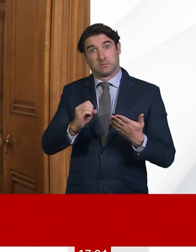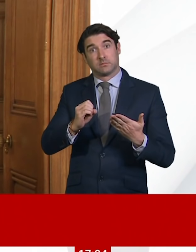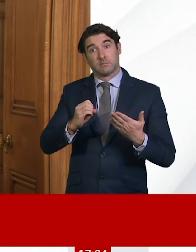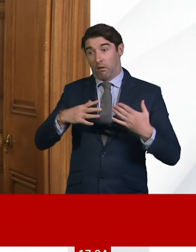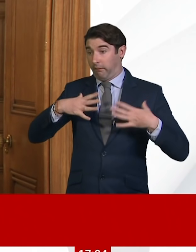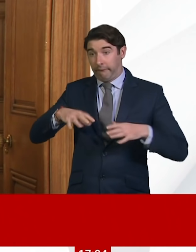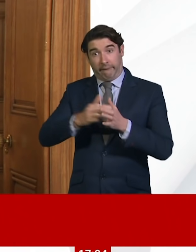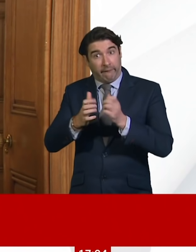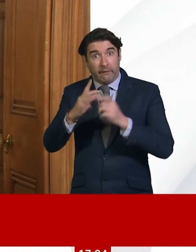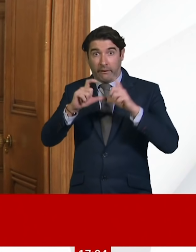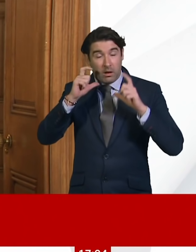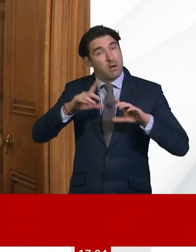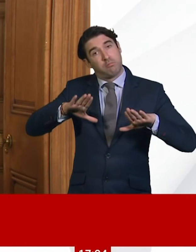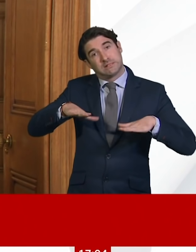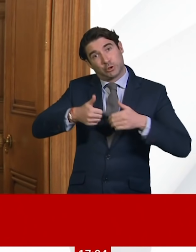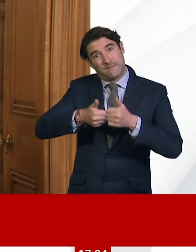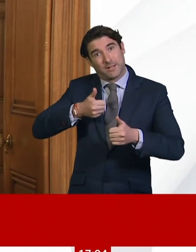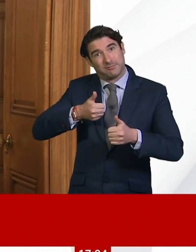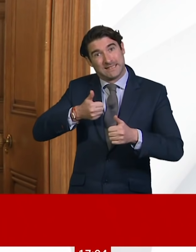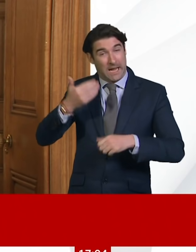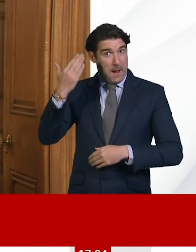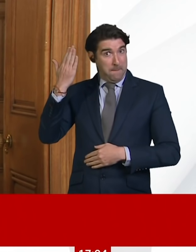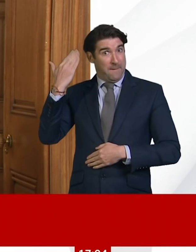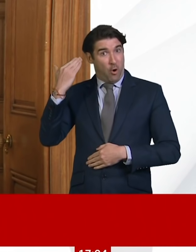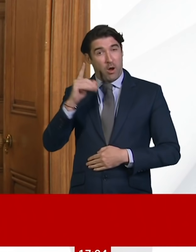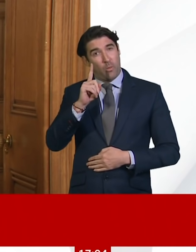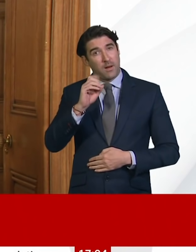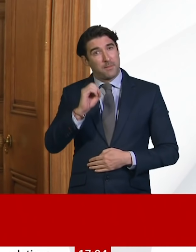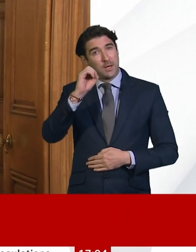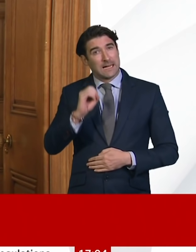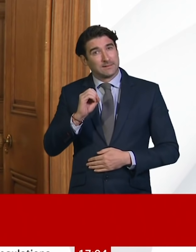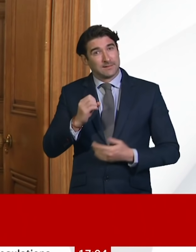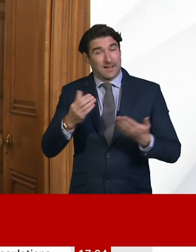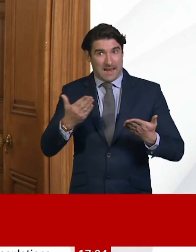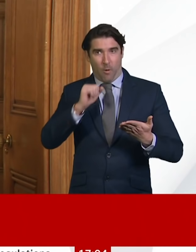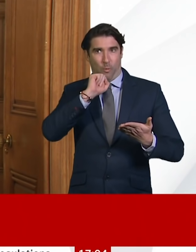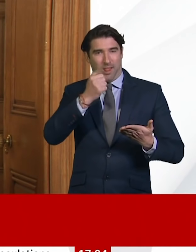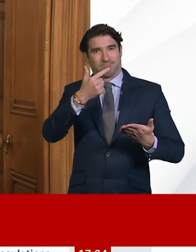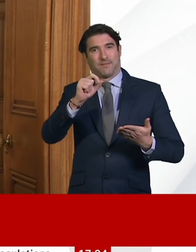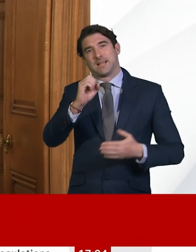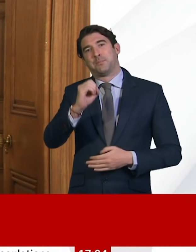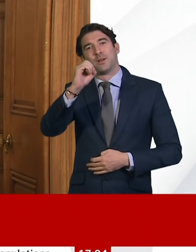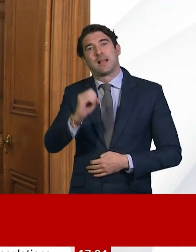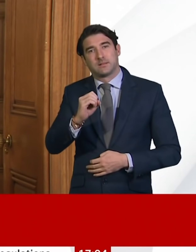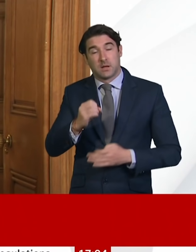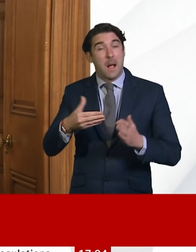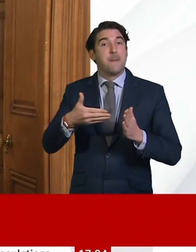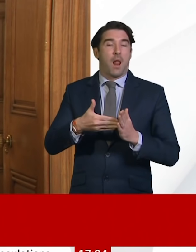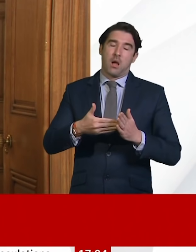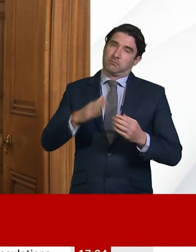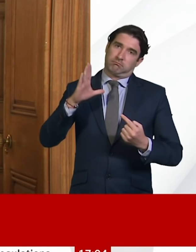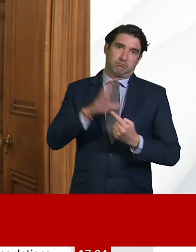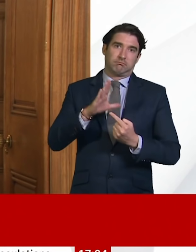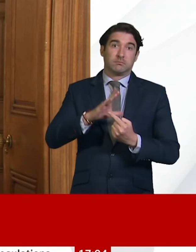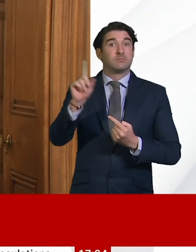before the pandemic. And in the last 6 months, we've more than trebled the availability of mechanical ventilators to